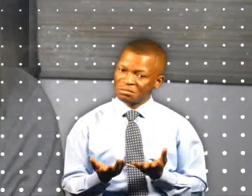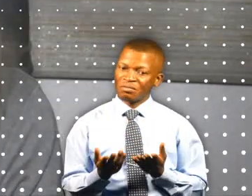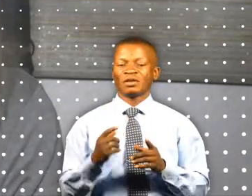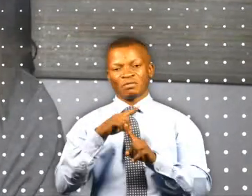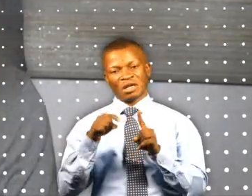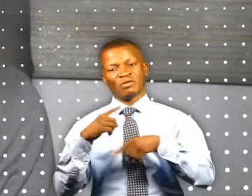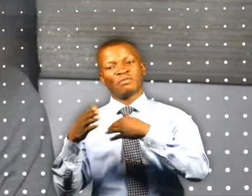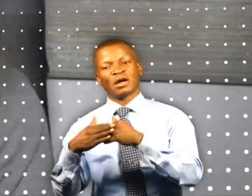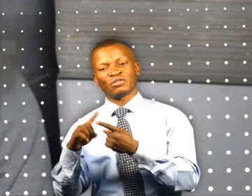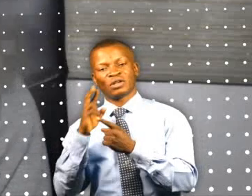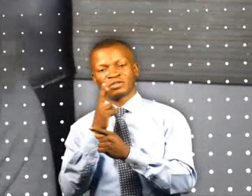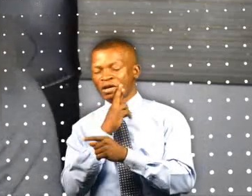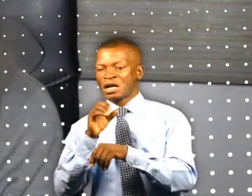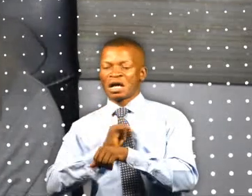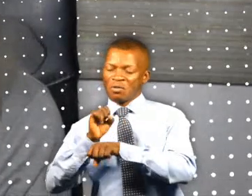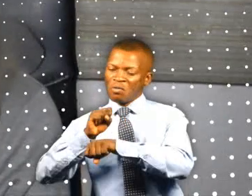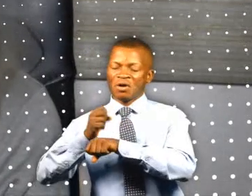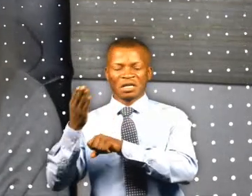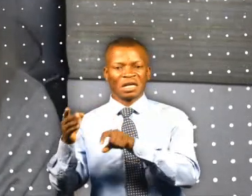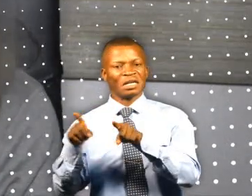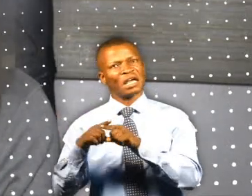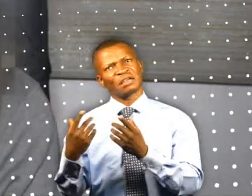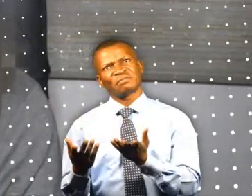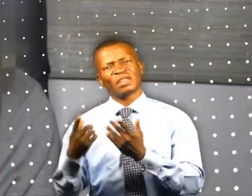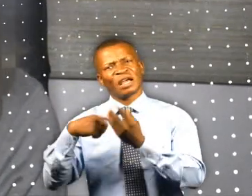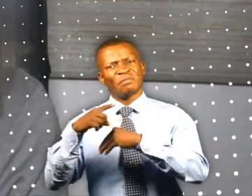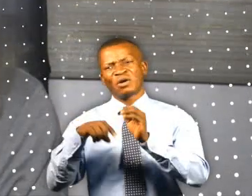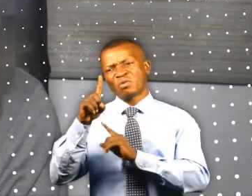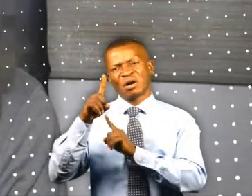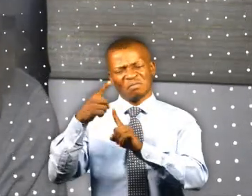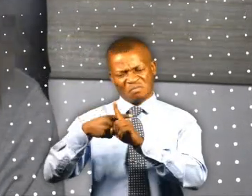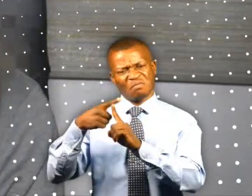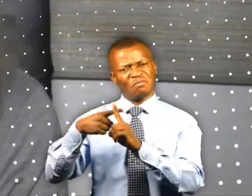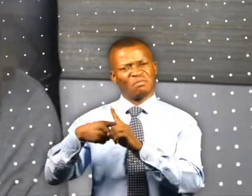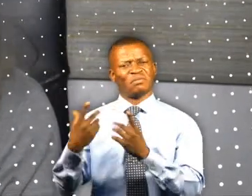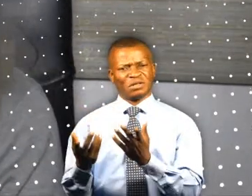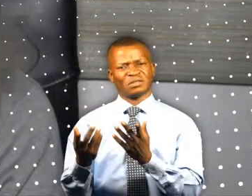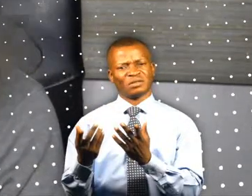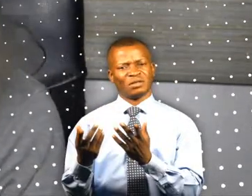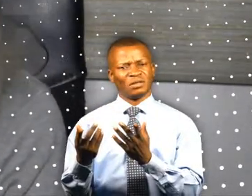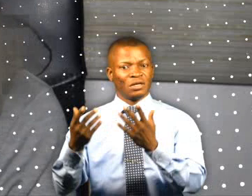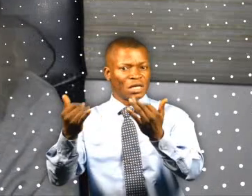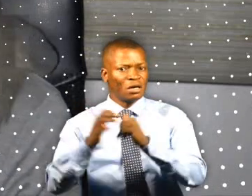I still agree. So when she took me there, I started working there. I worked there like for almost a